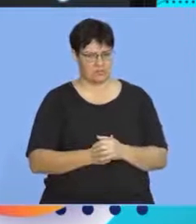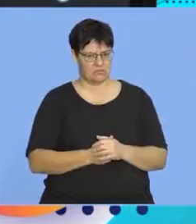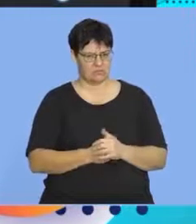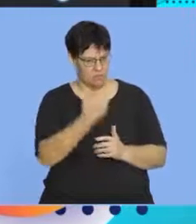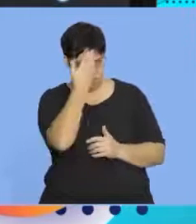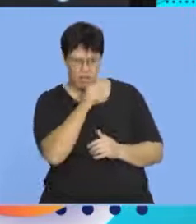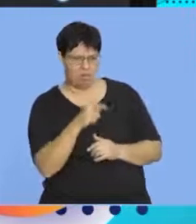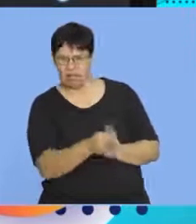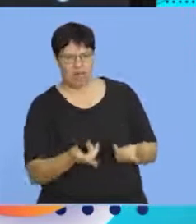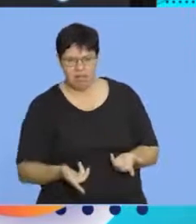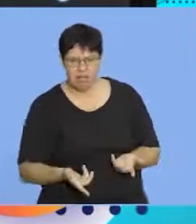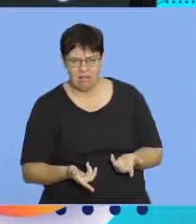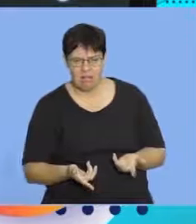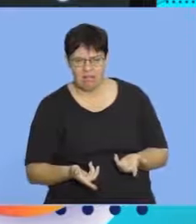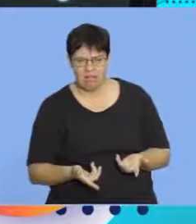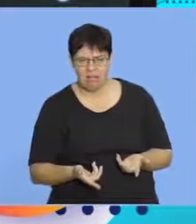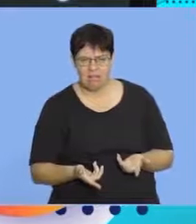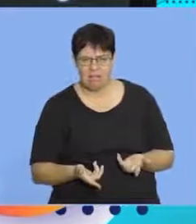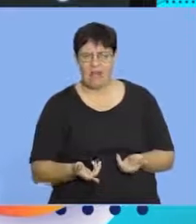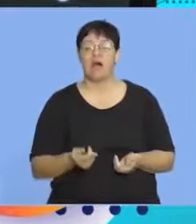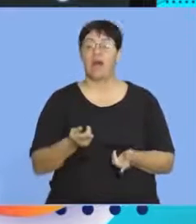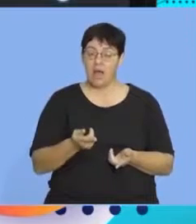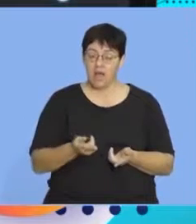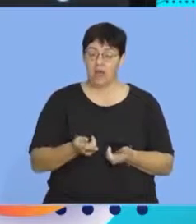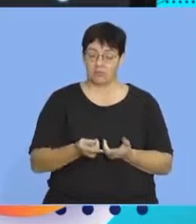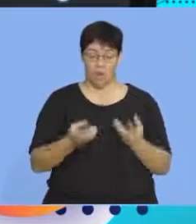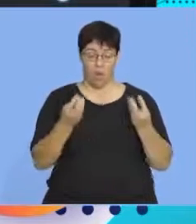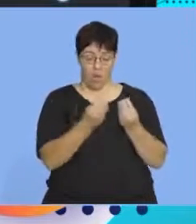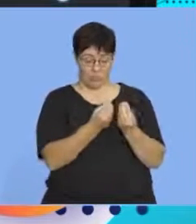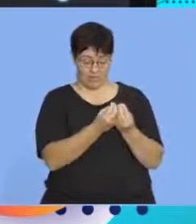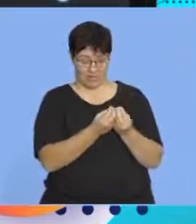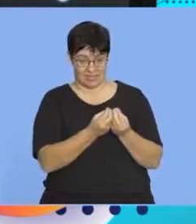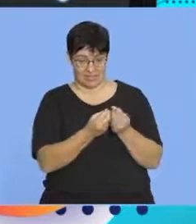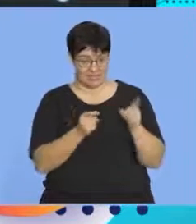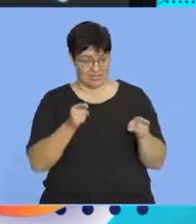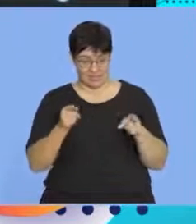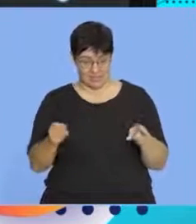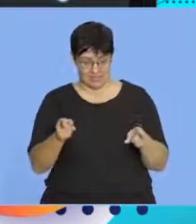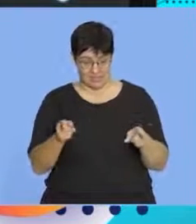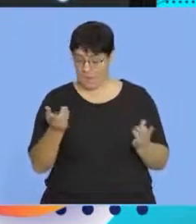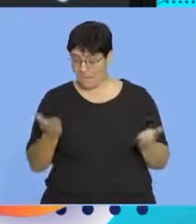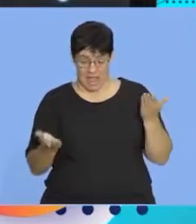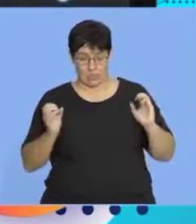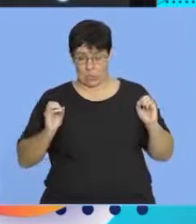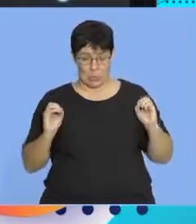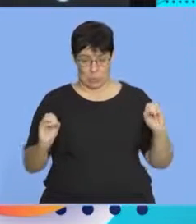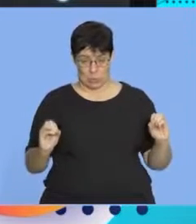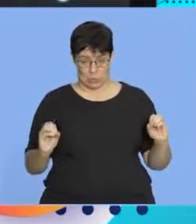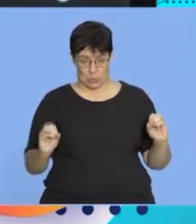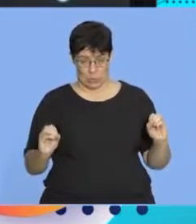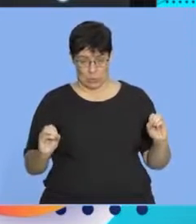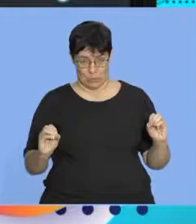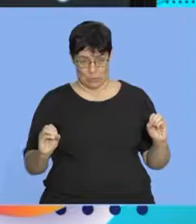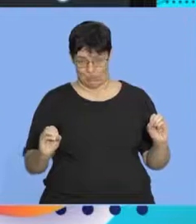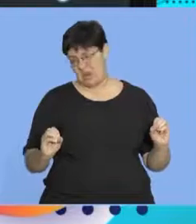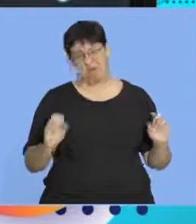know it goes through the origin? Well, if my objects have no mass, which